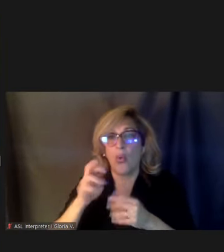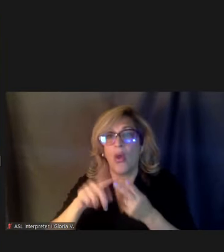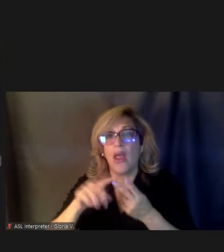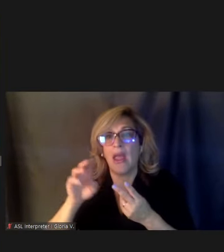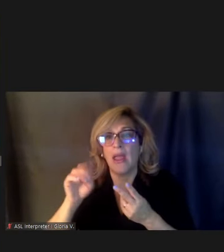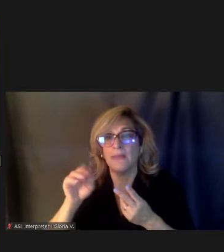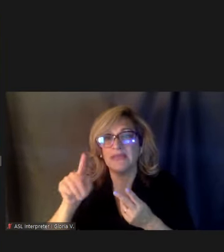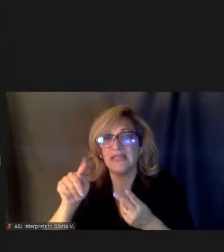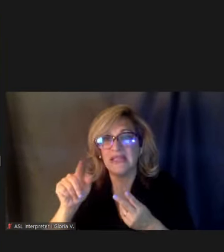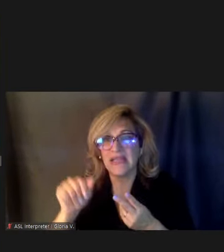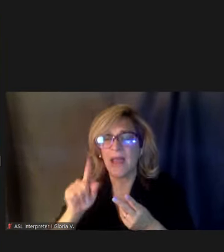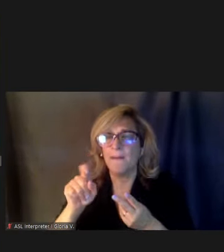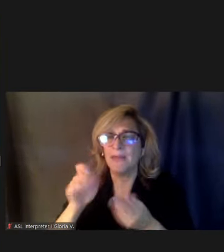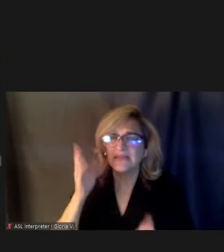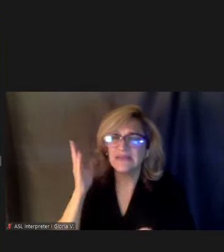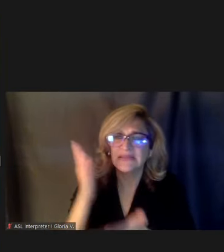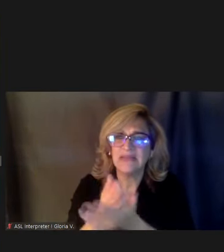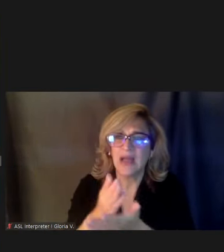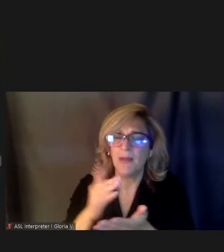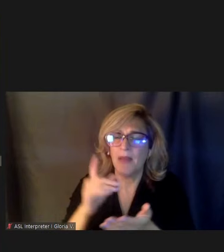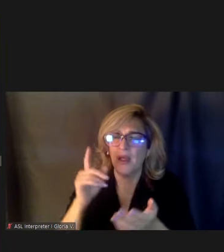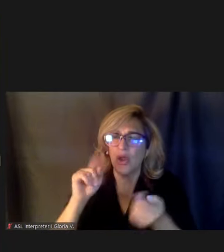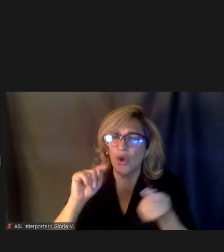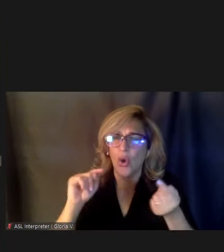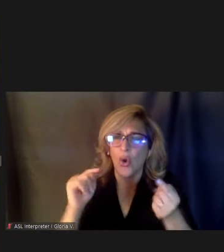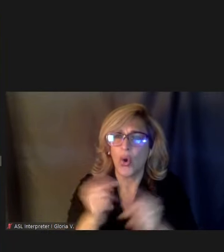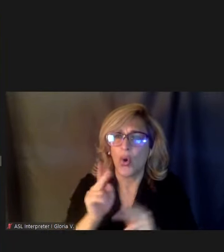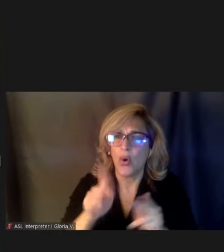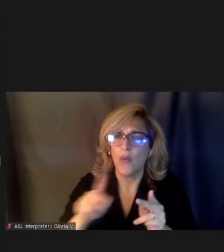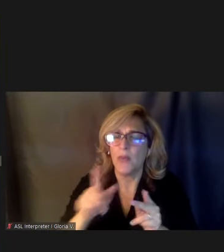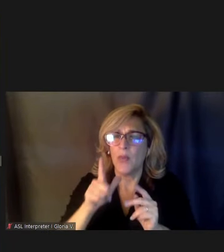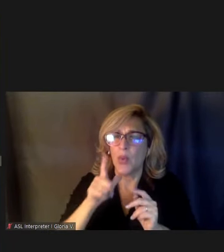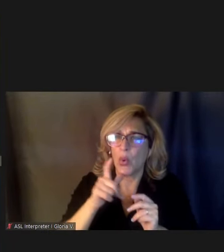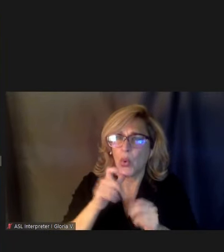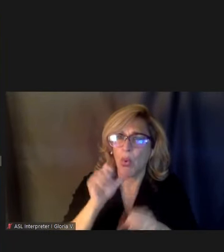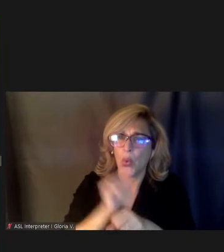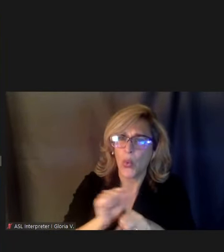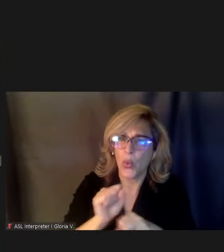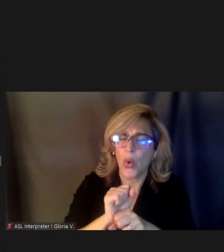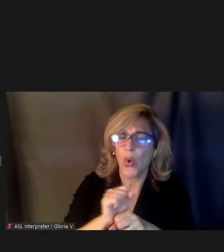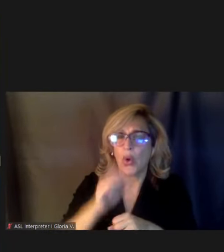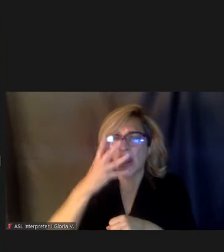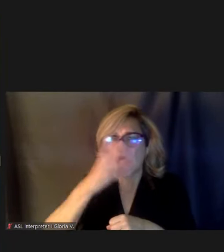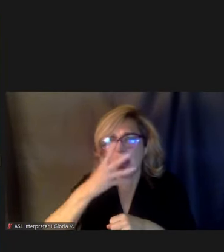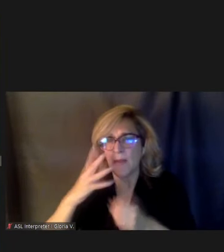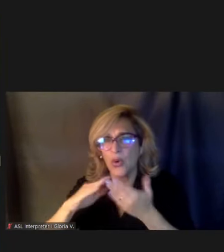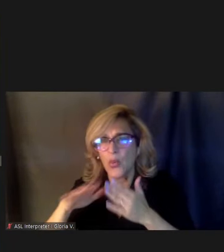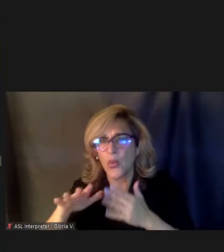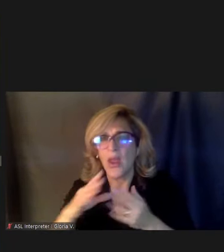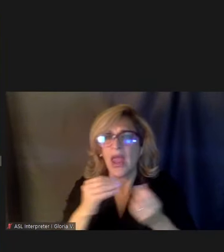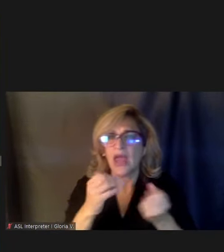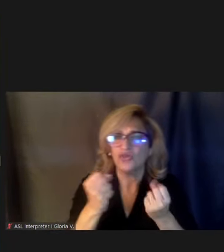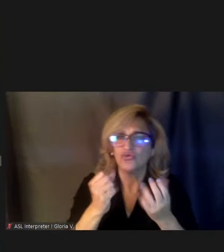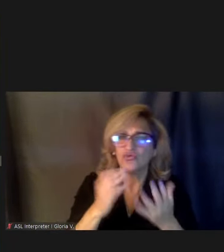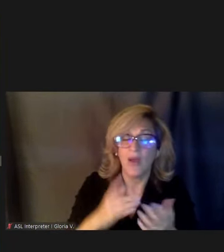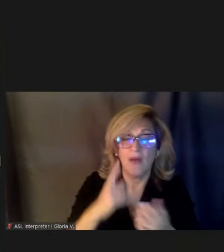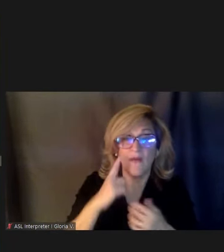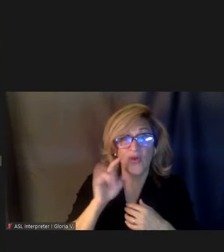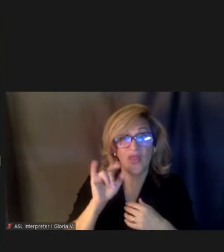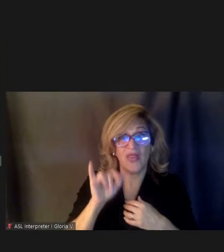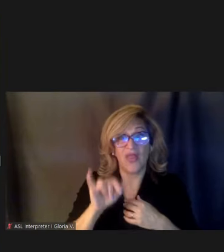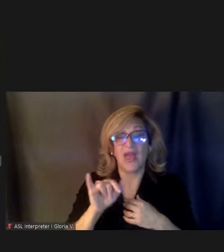as it only hurt the working class, poor immigrant communities, and drivers. For hire vehicle ride already